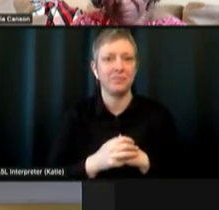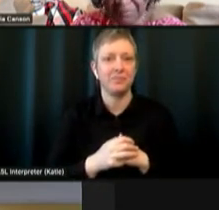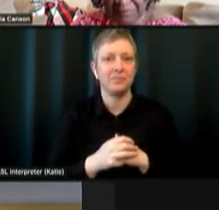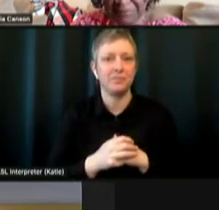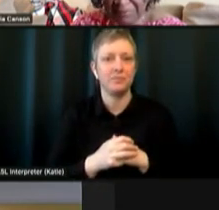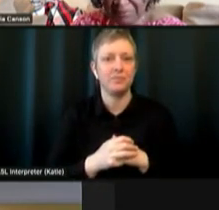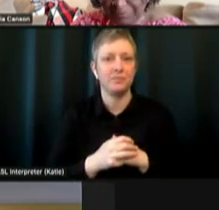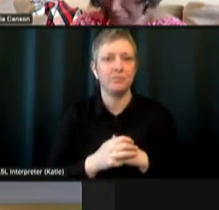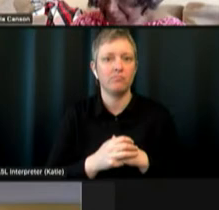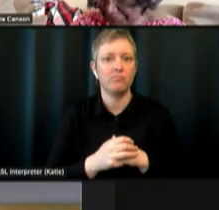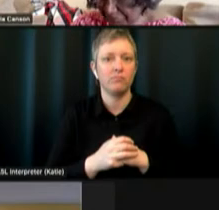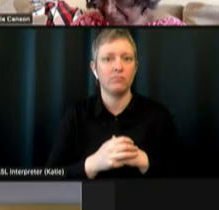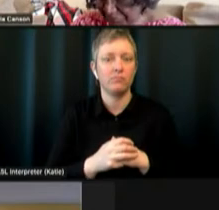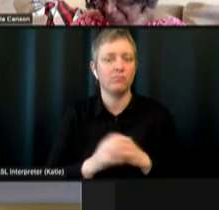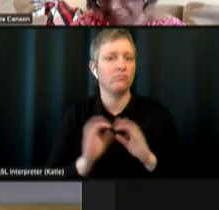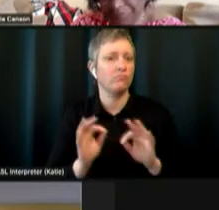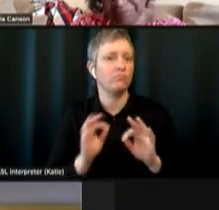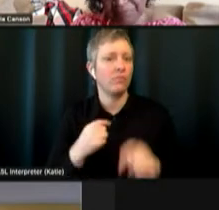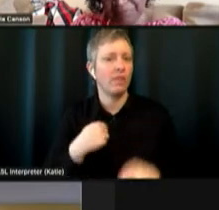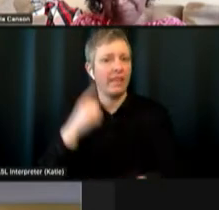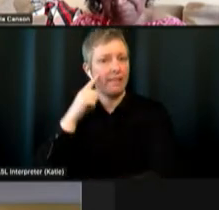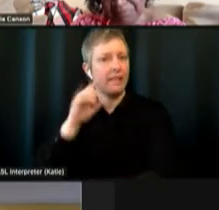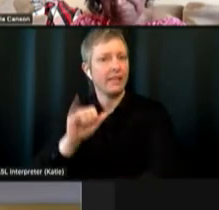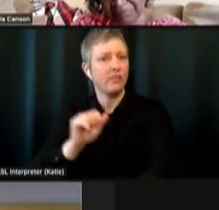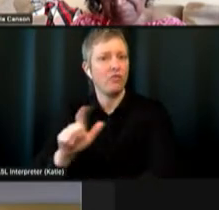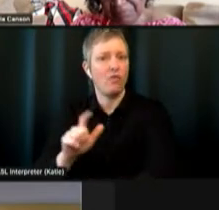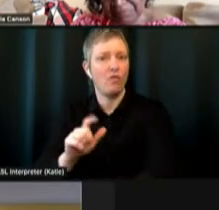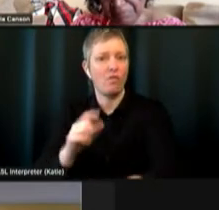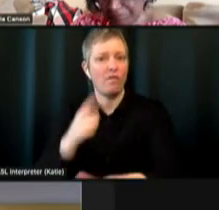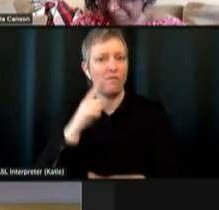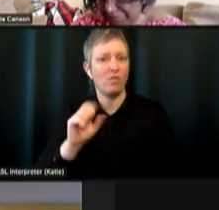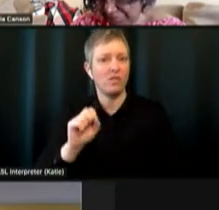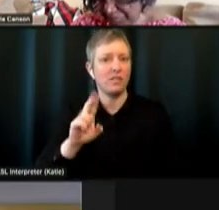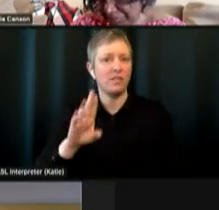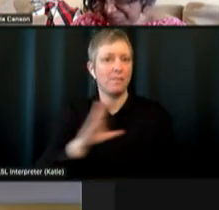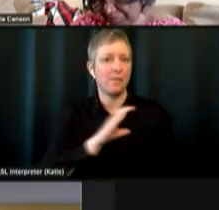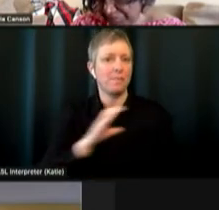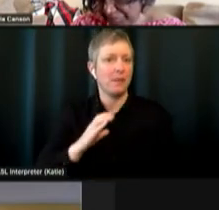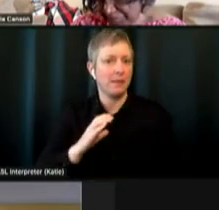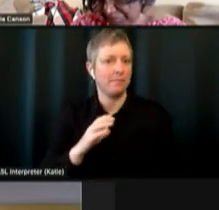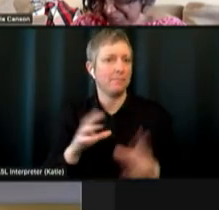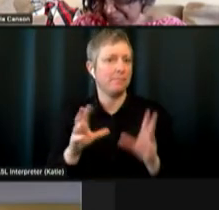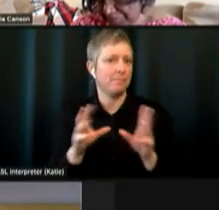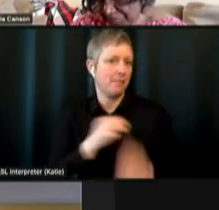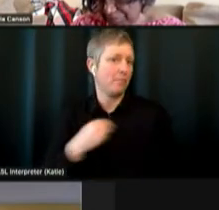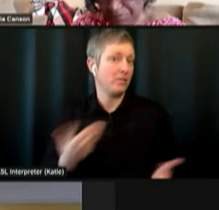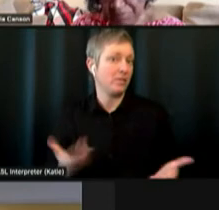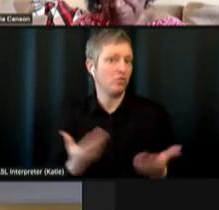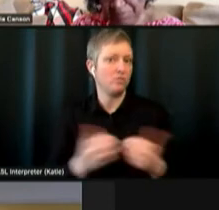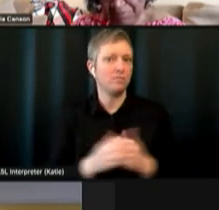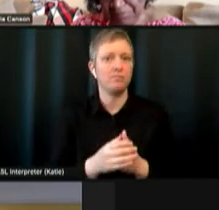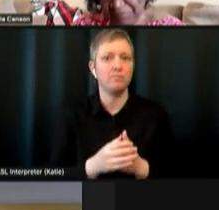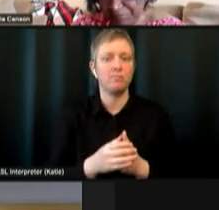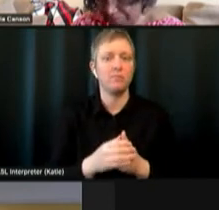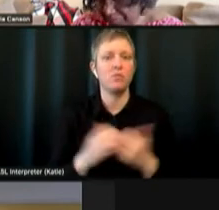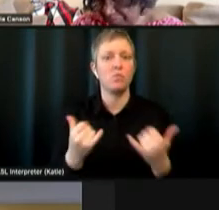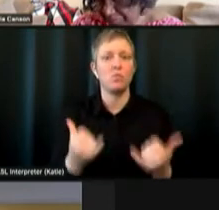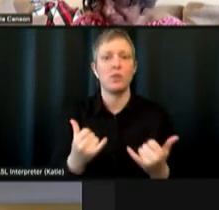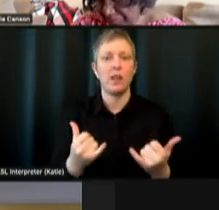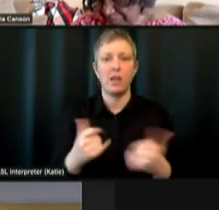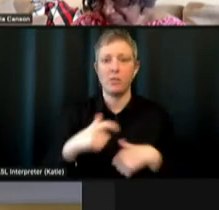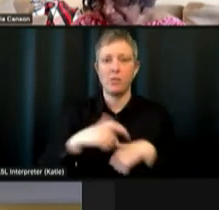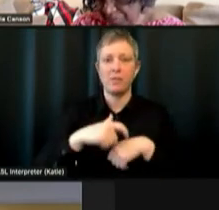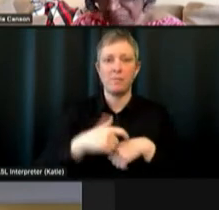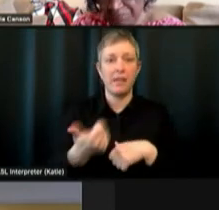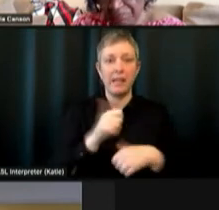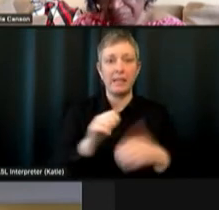I think that's all of our subcommittee members here. So at this time, we can have any city